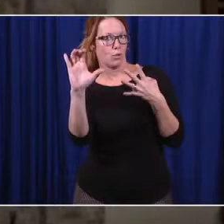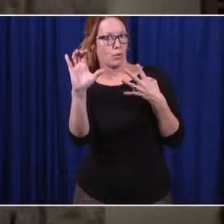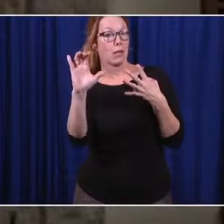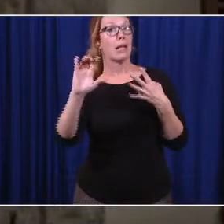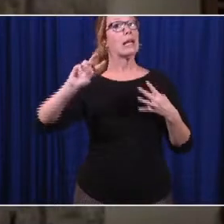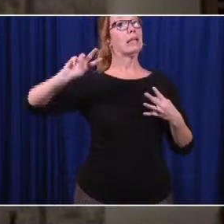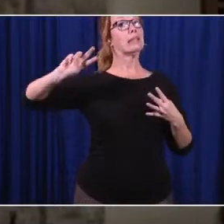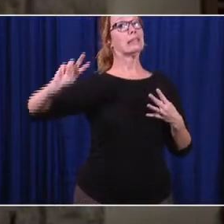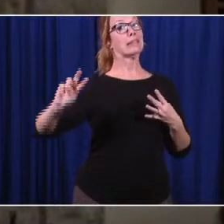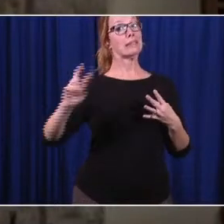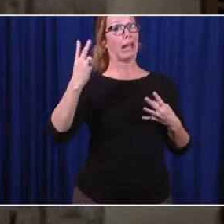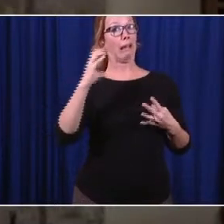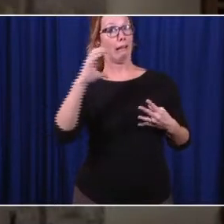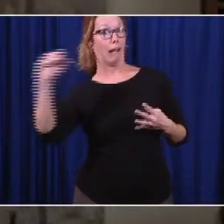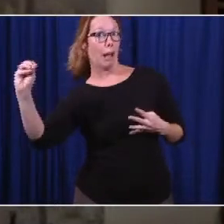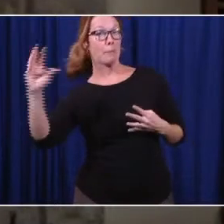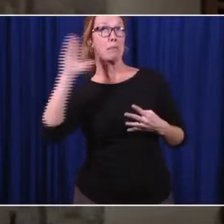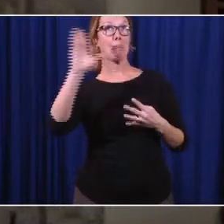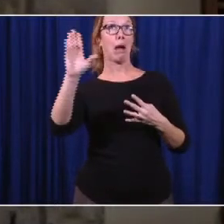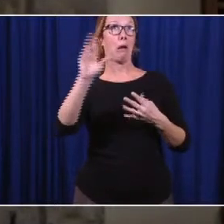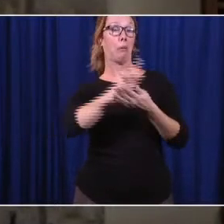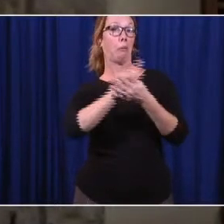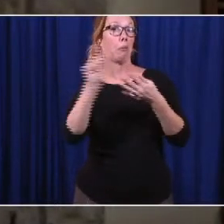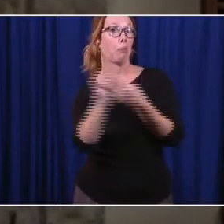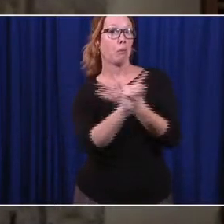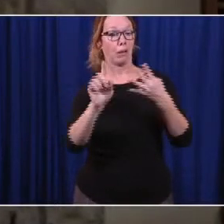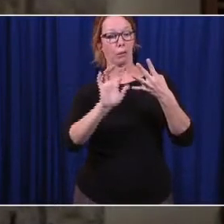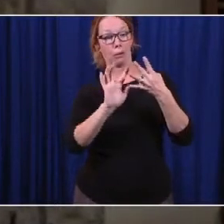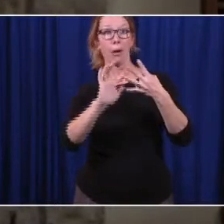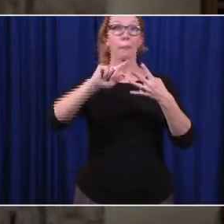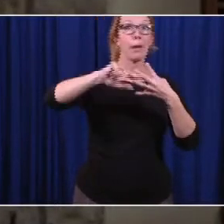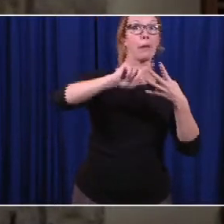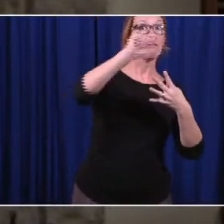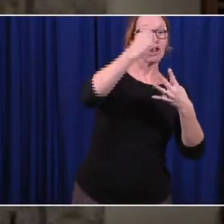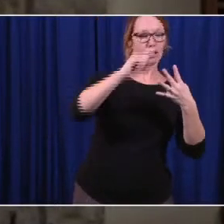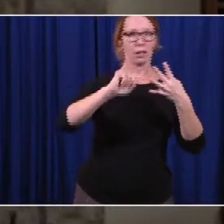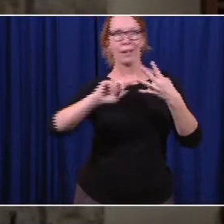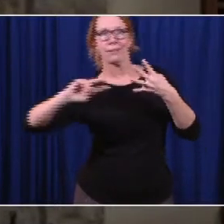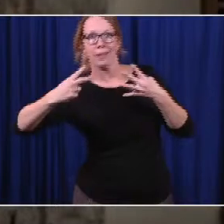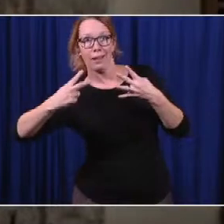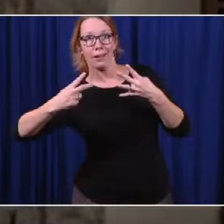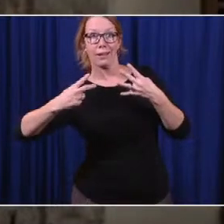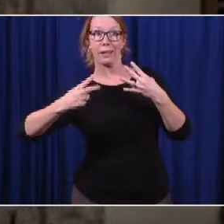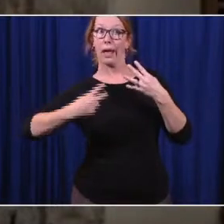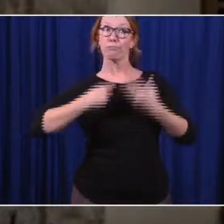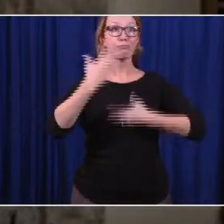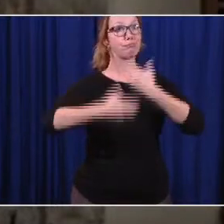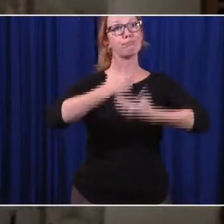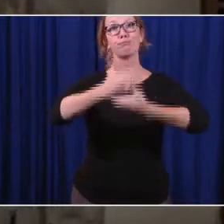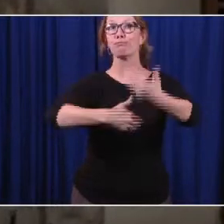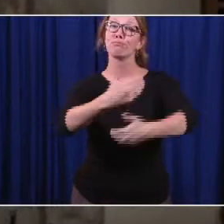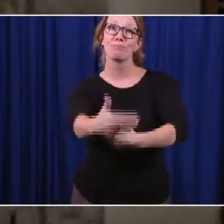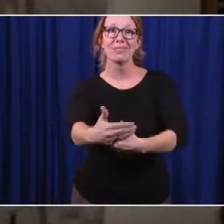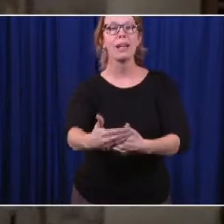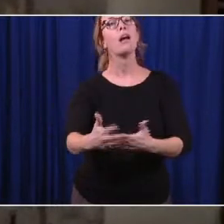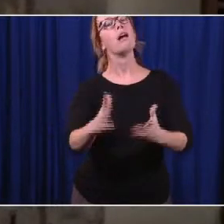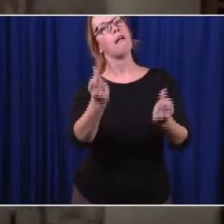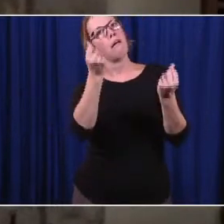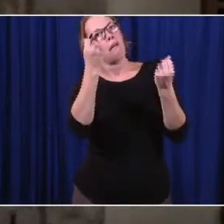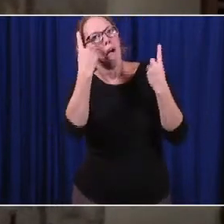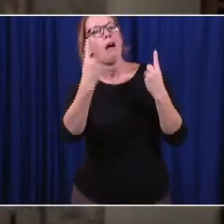second company is going to come in about a week after that, and we're moving. Now, it's going to take a while to get